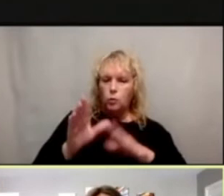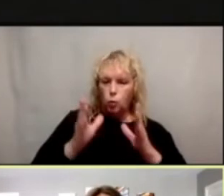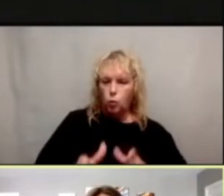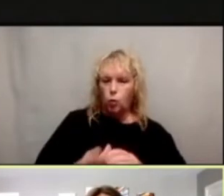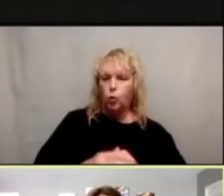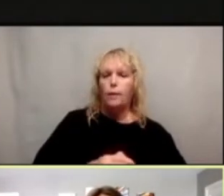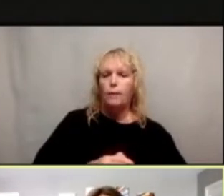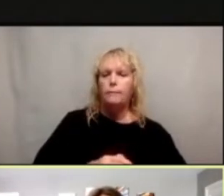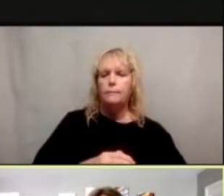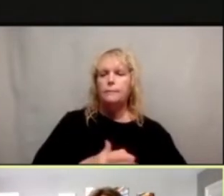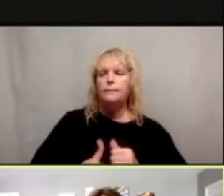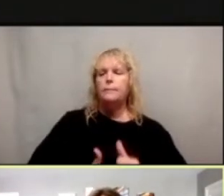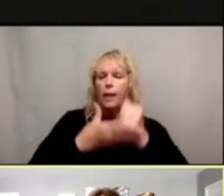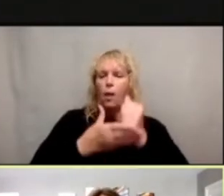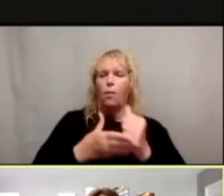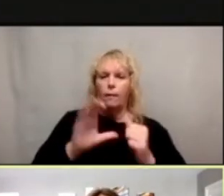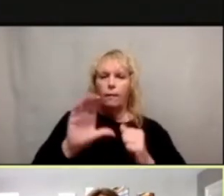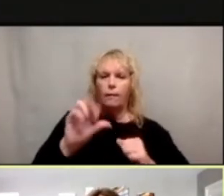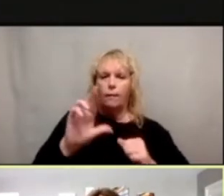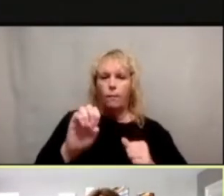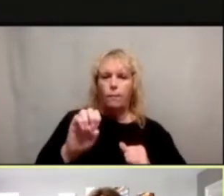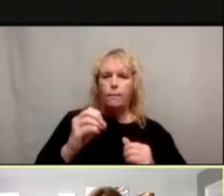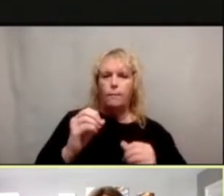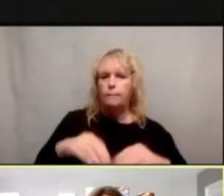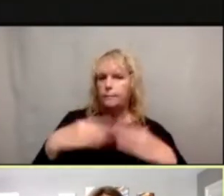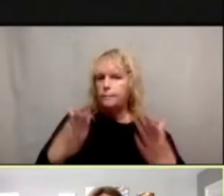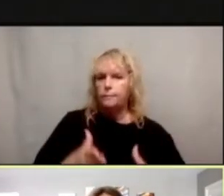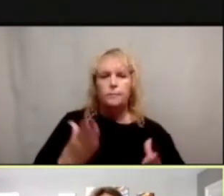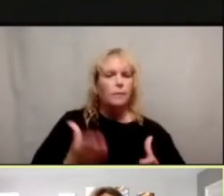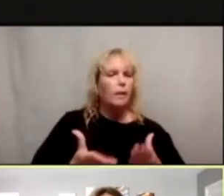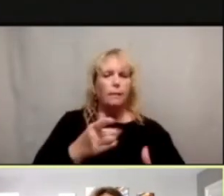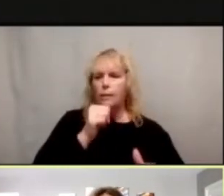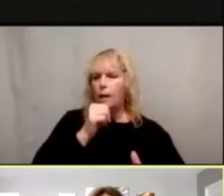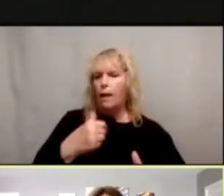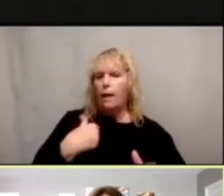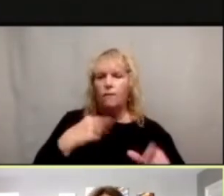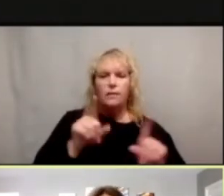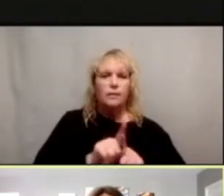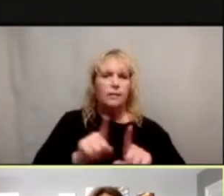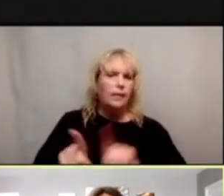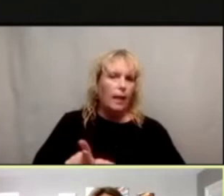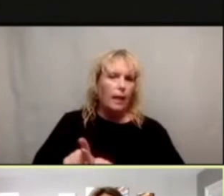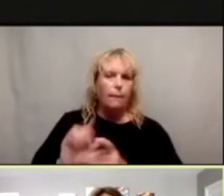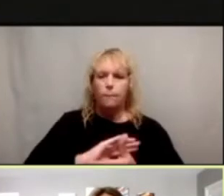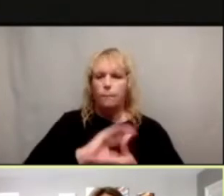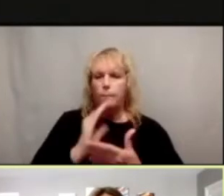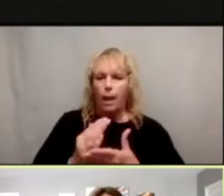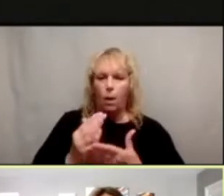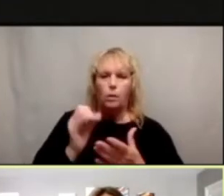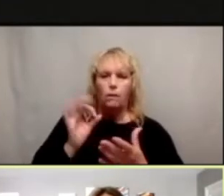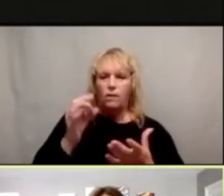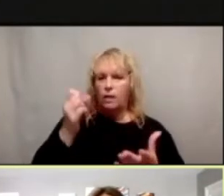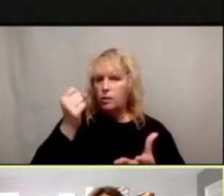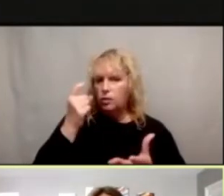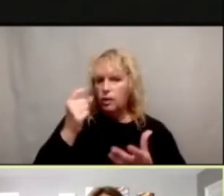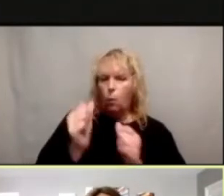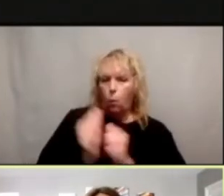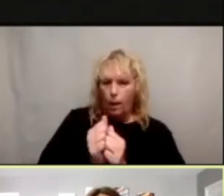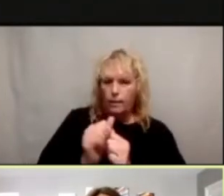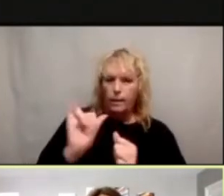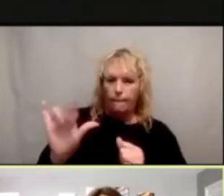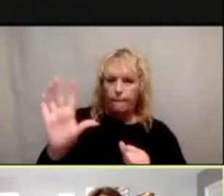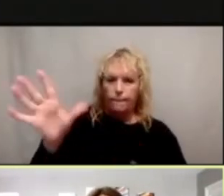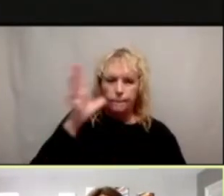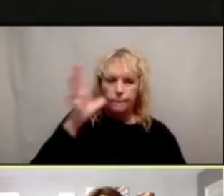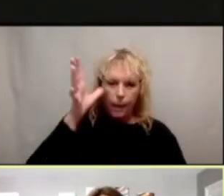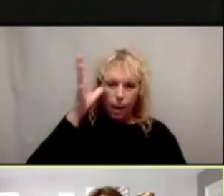counselors, healthcare providers, might not have the same degree of interaction with parents,